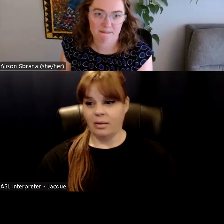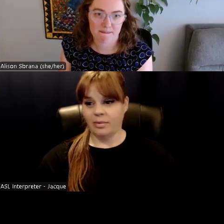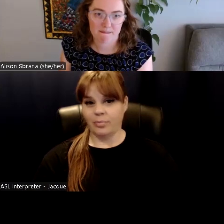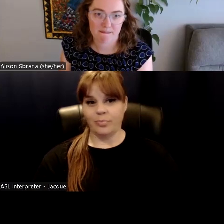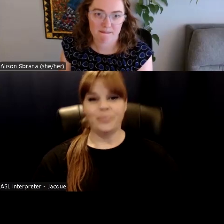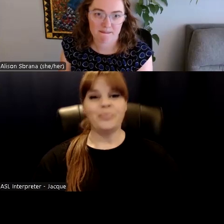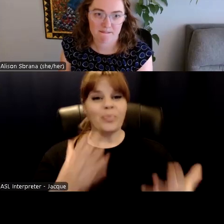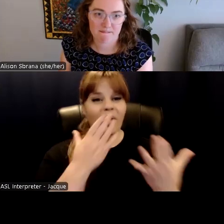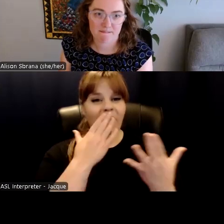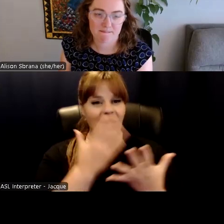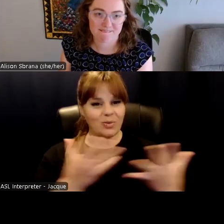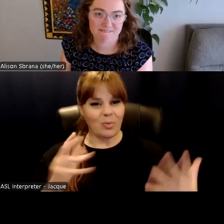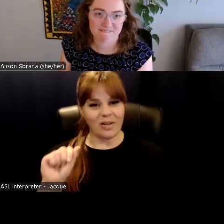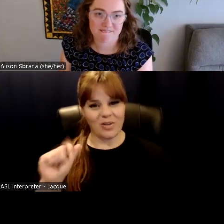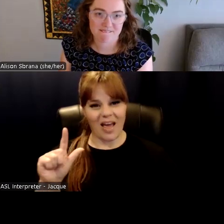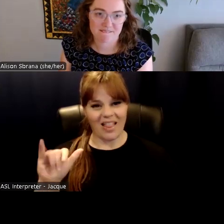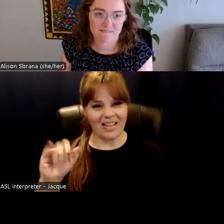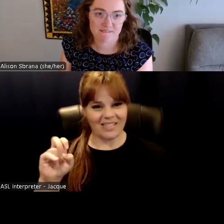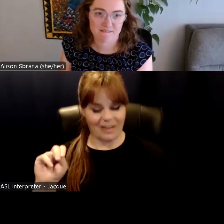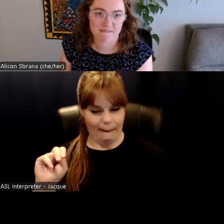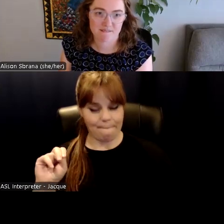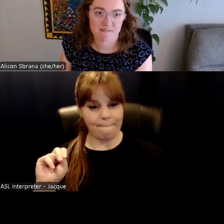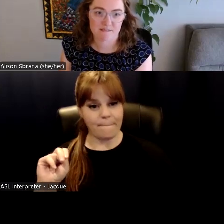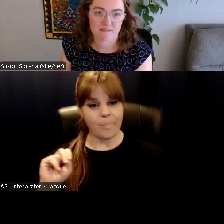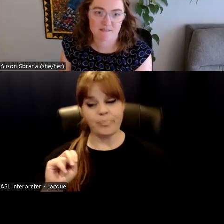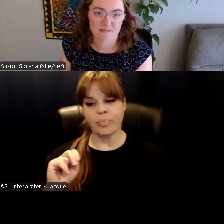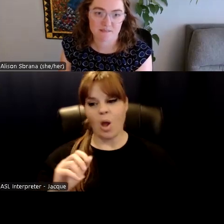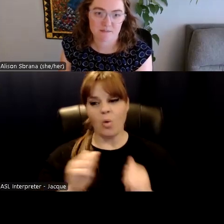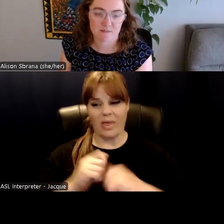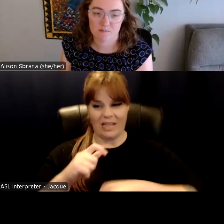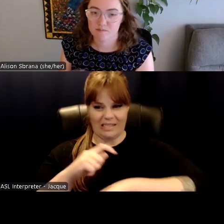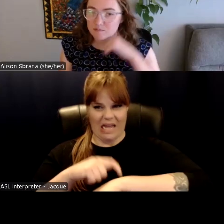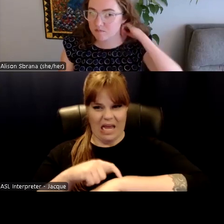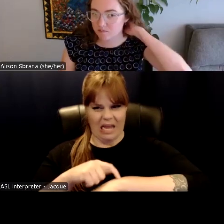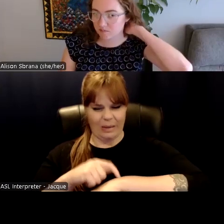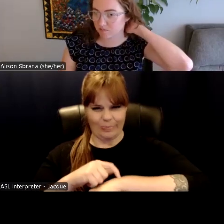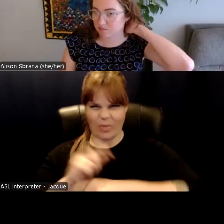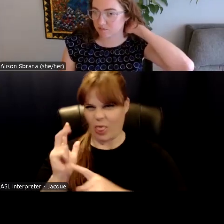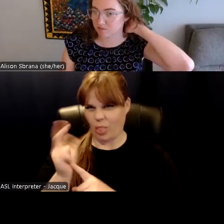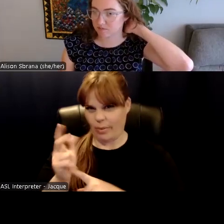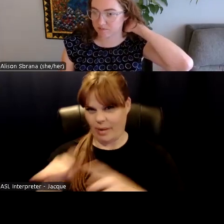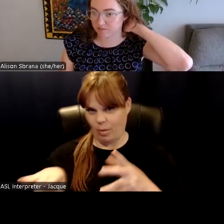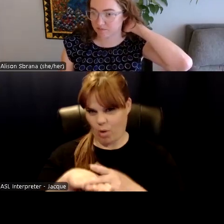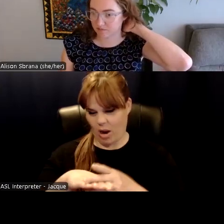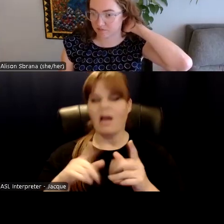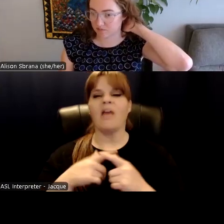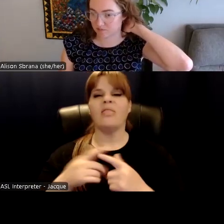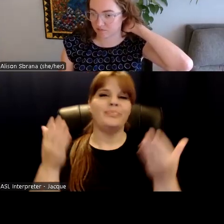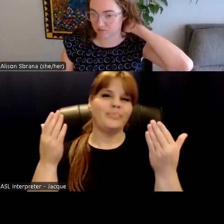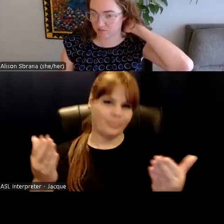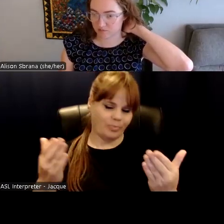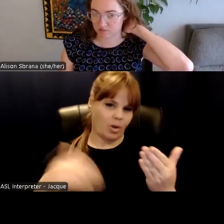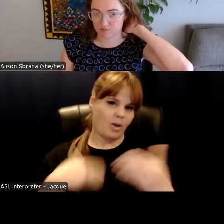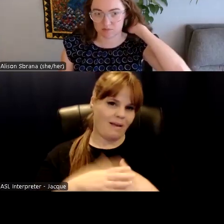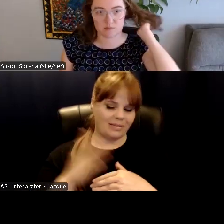Thank you so much, Alison. In the interest of time, I think let's take a 3-minute break before we go on to the next